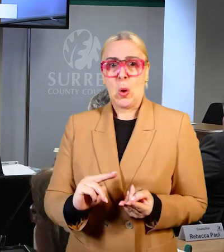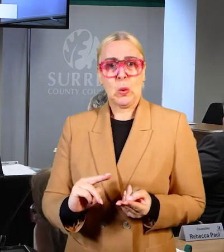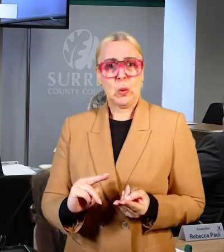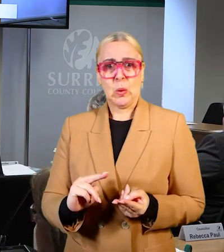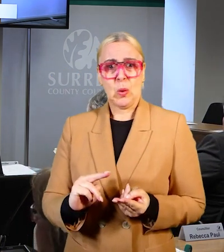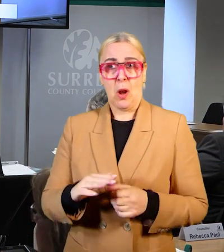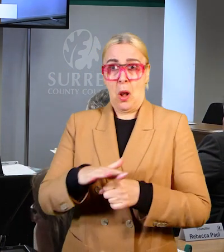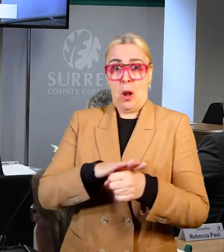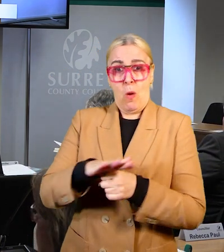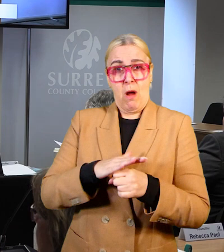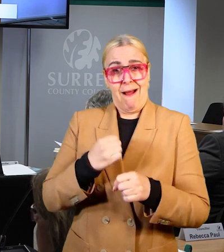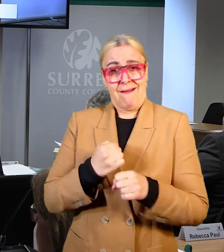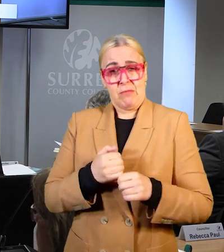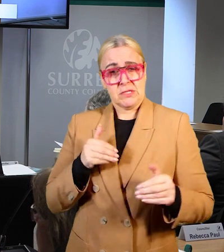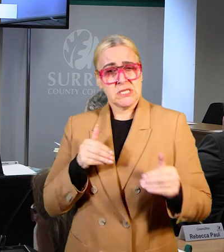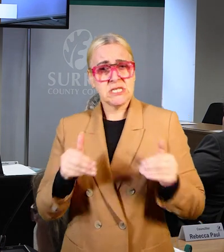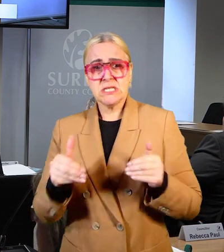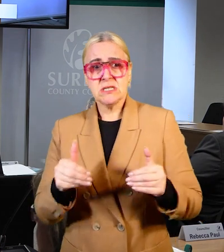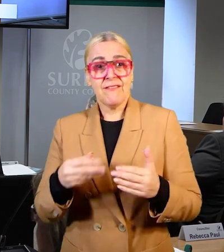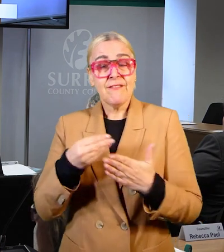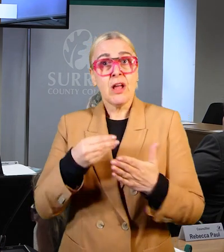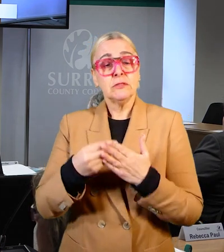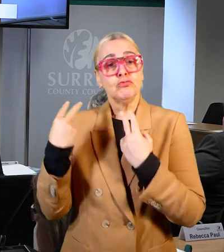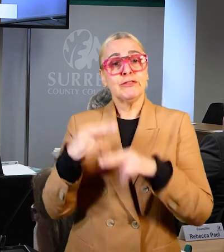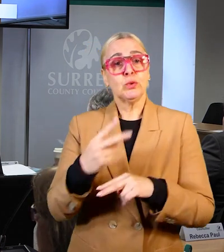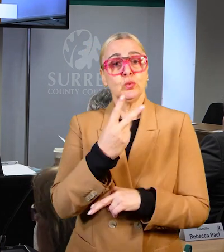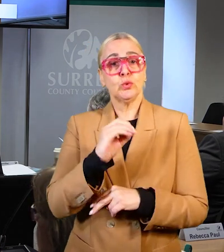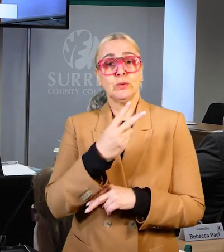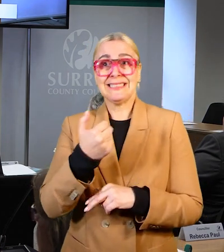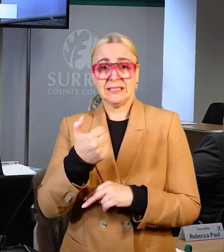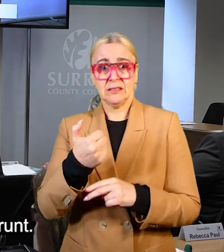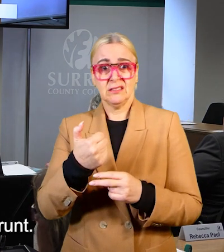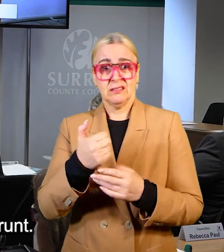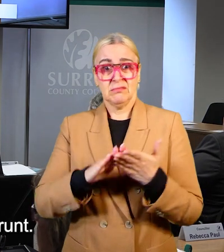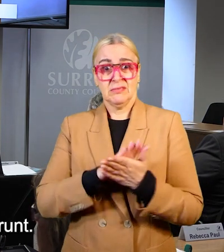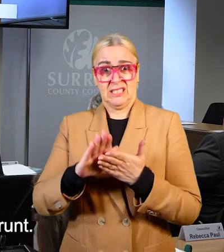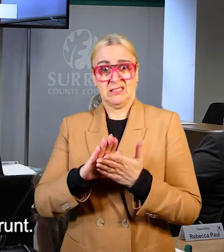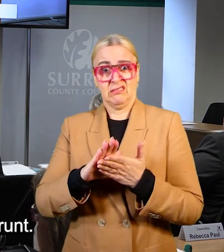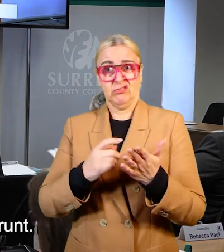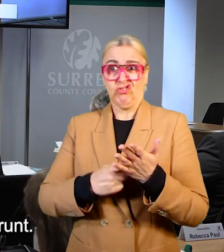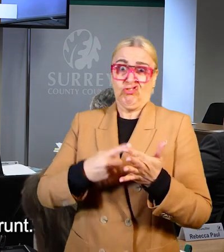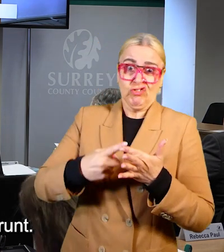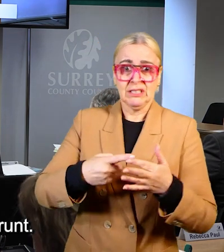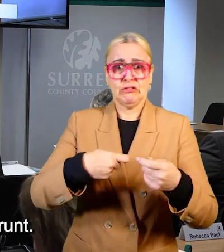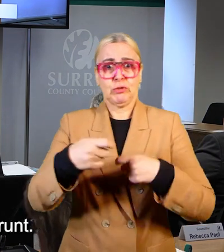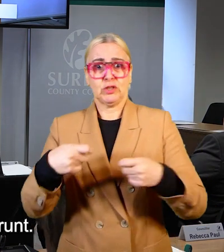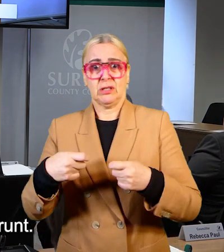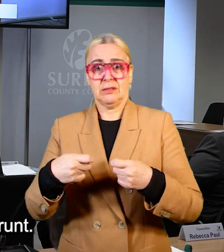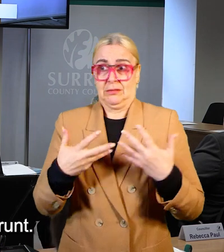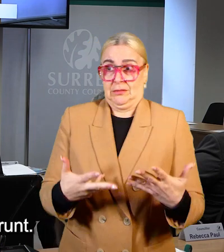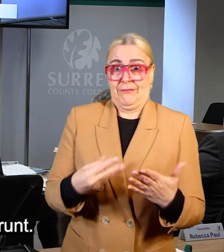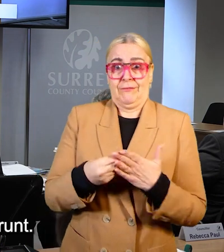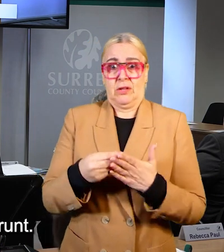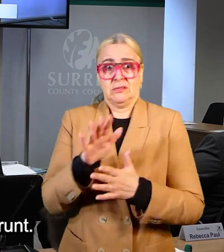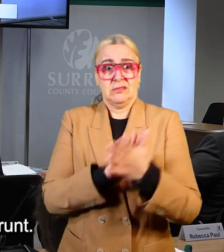and instability. Public finances are squeezed to near breaking point and local government is bearing the